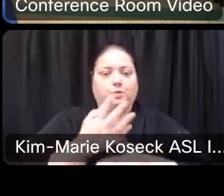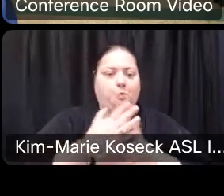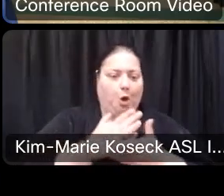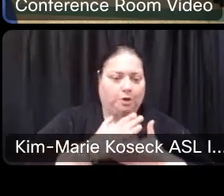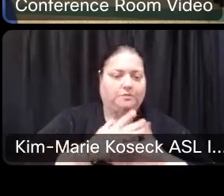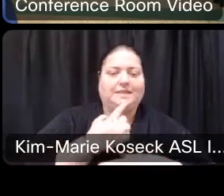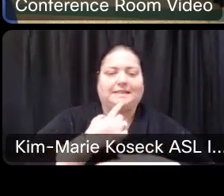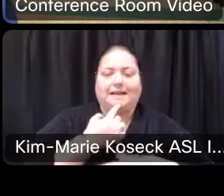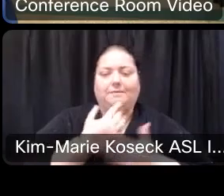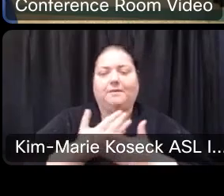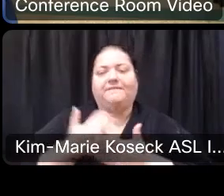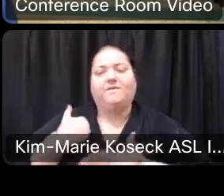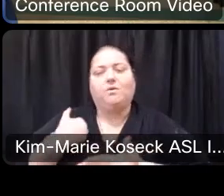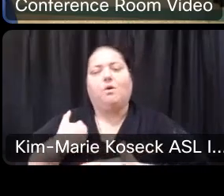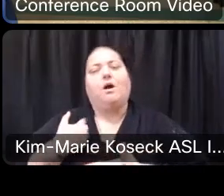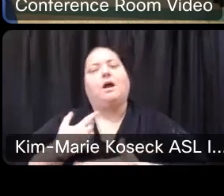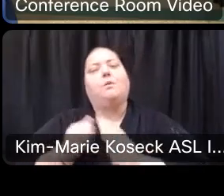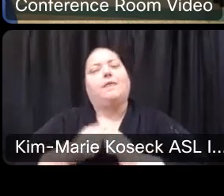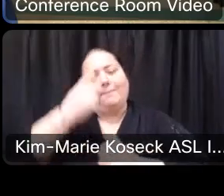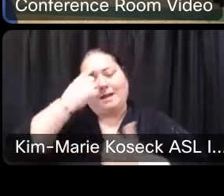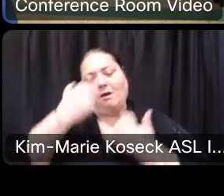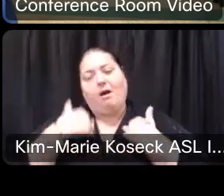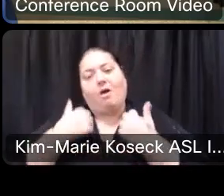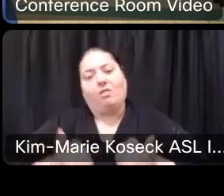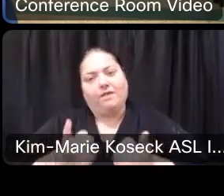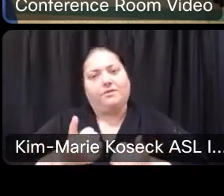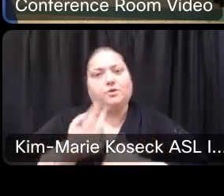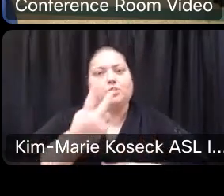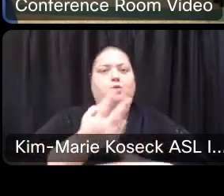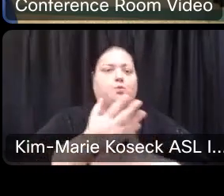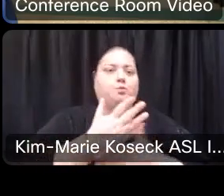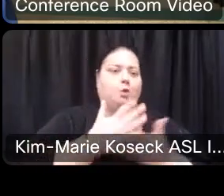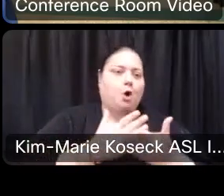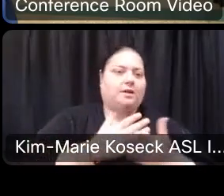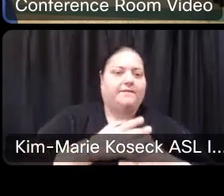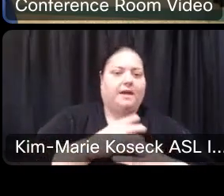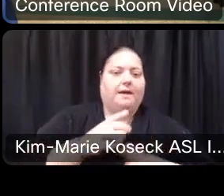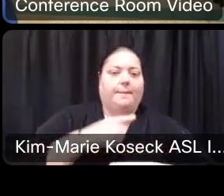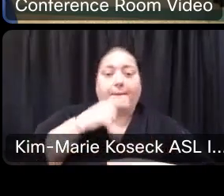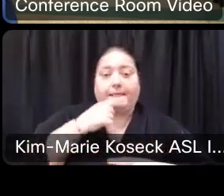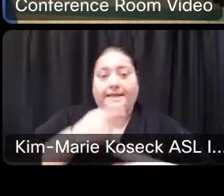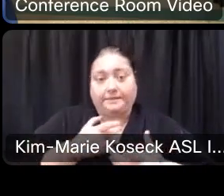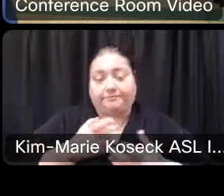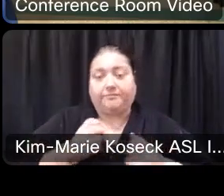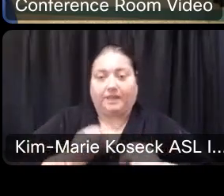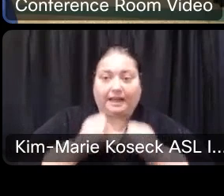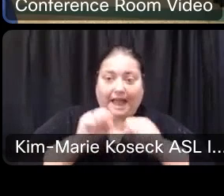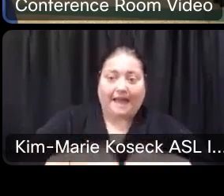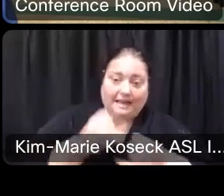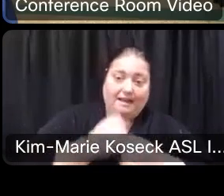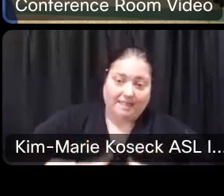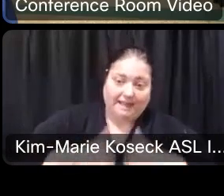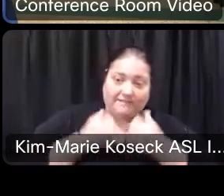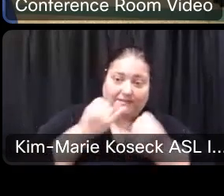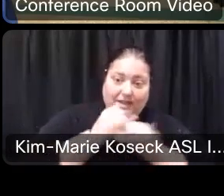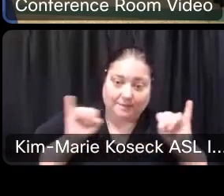spoke before with mental health. I think there's two separate segments of this population. There are ones that can live independently, and there are